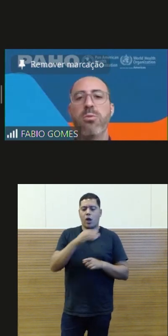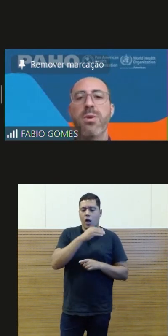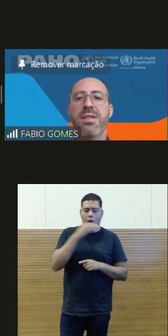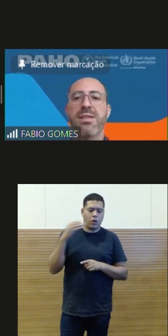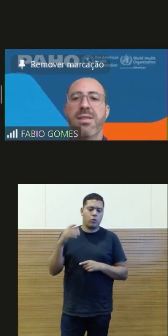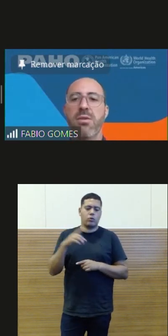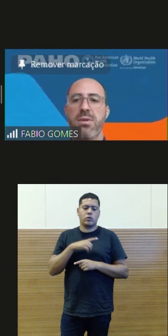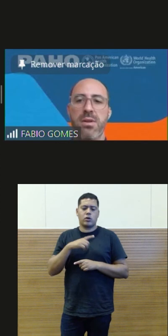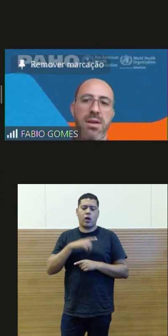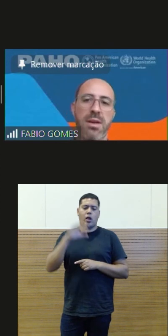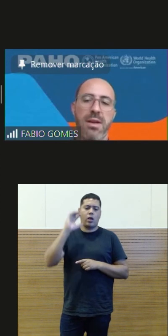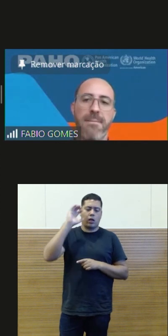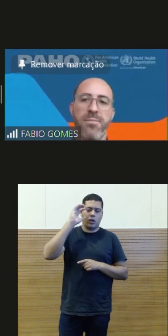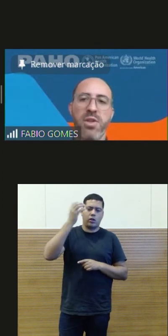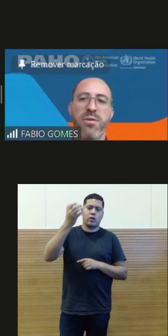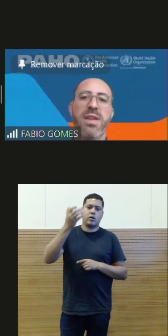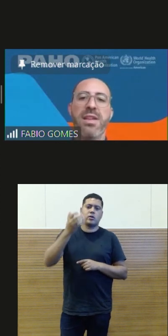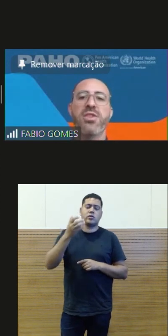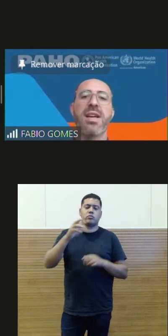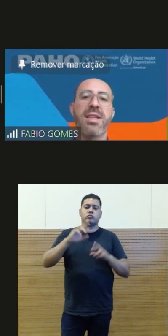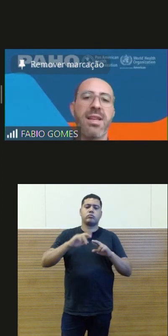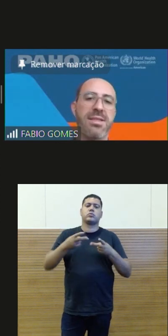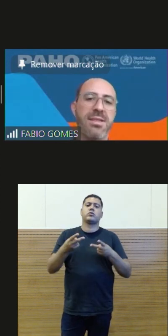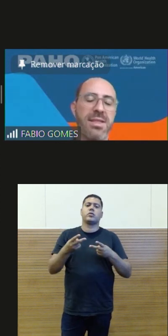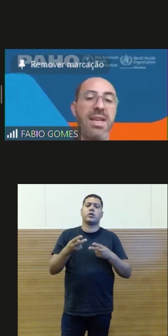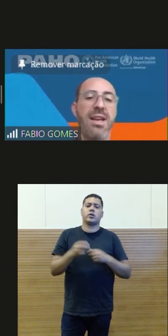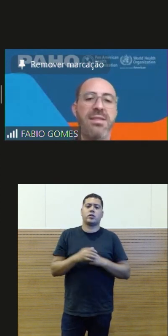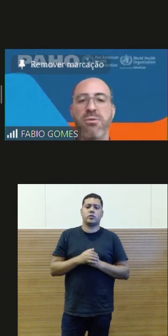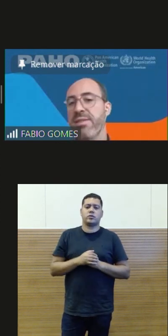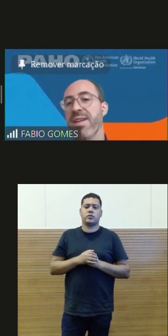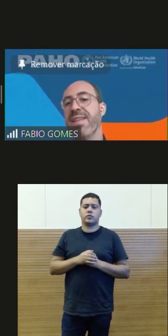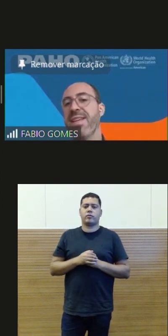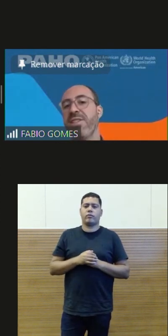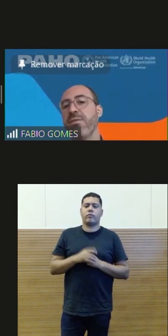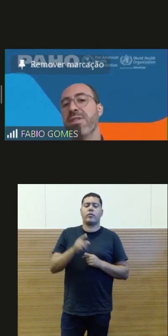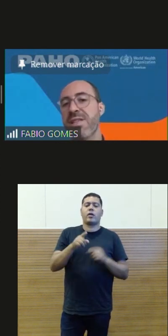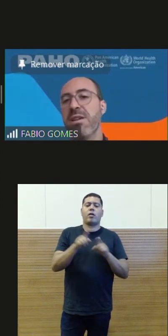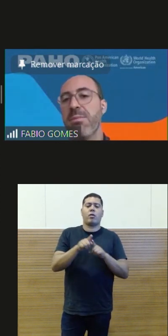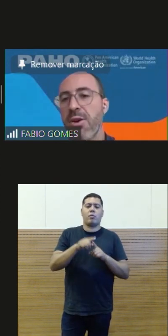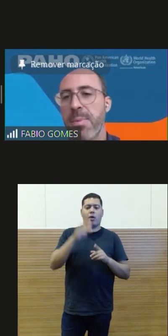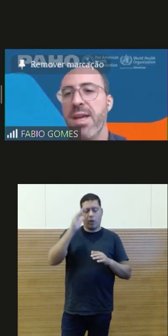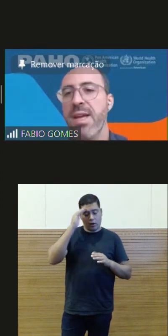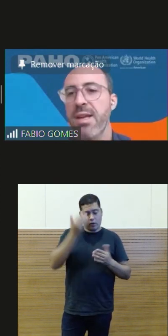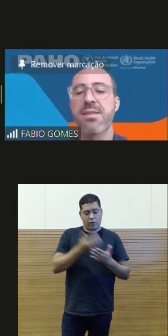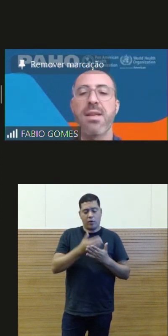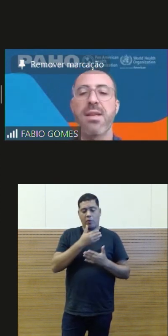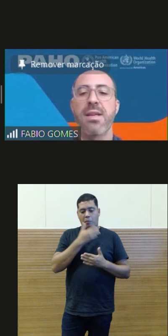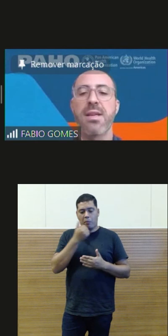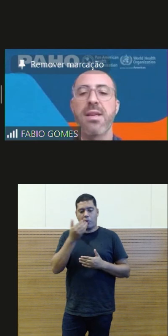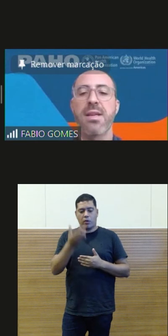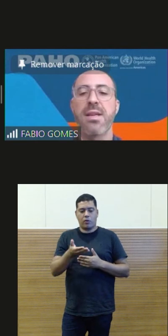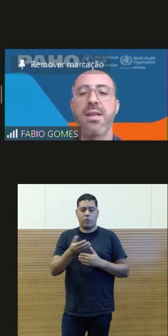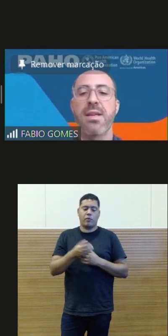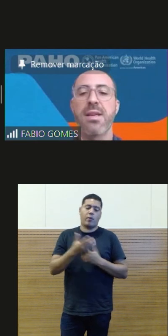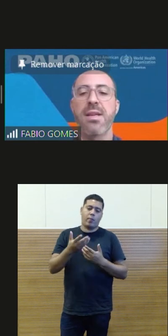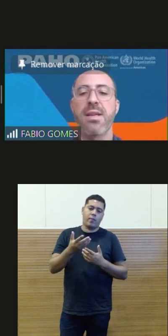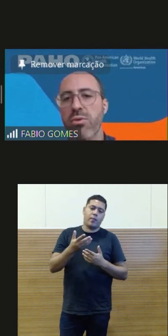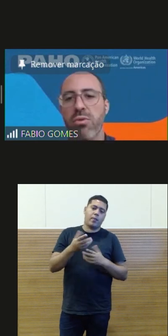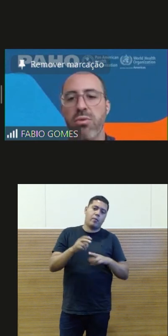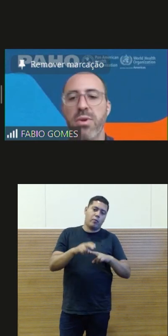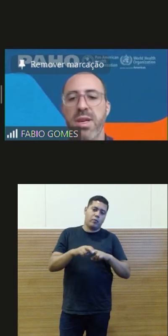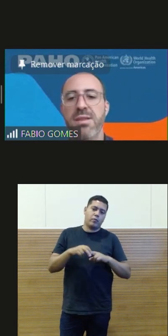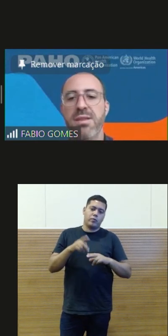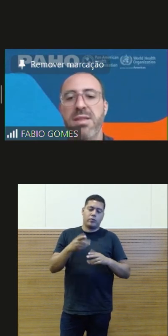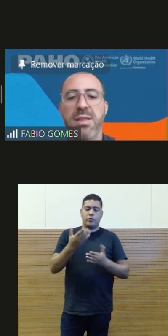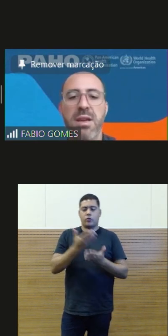that children and adults take decisions that are different from those that they believe are better for